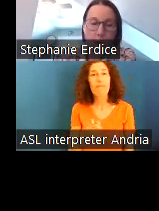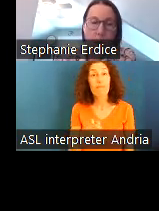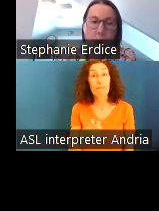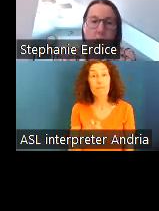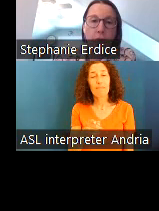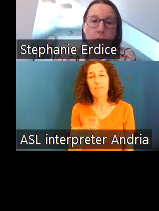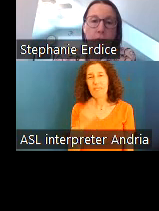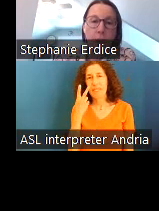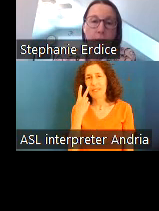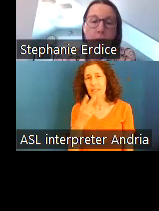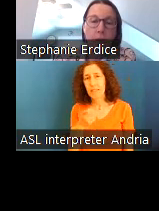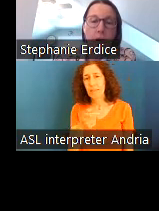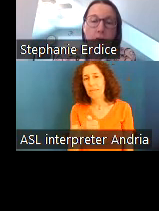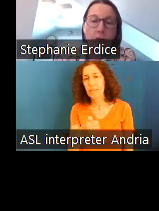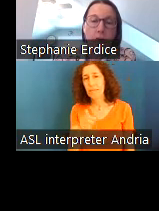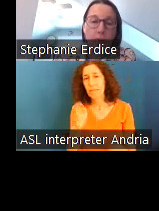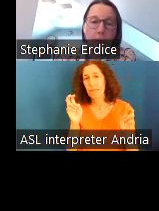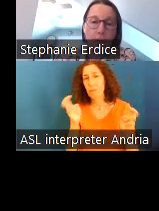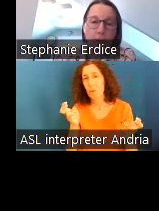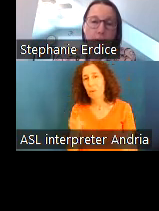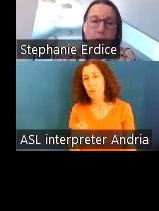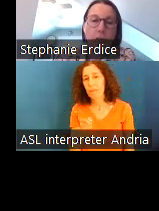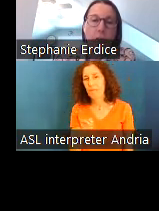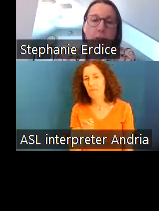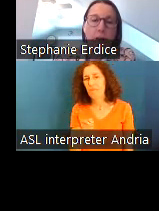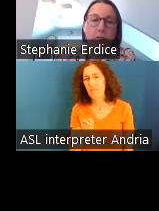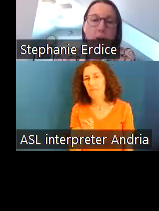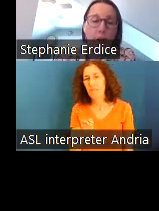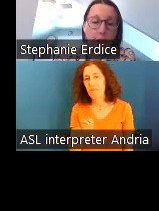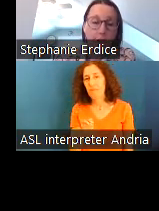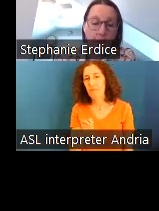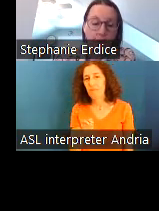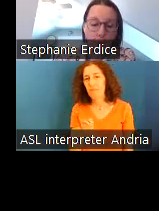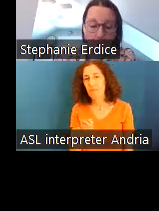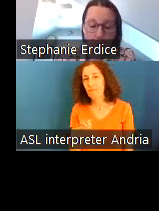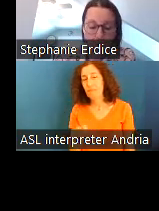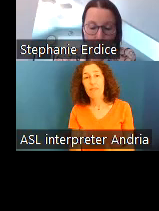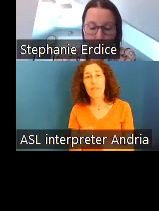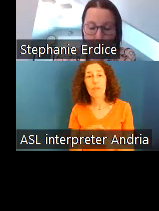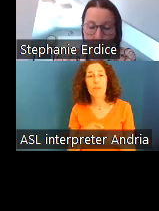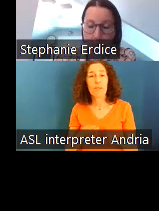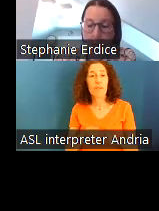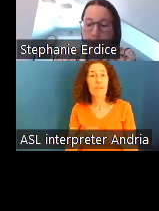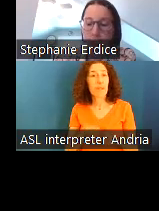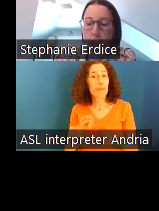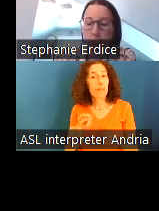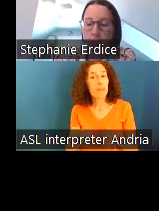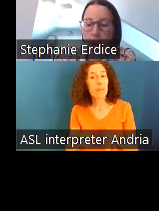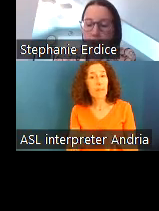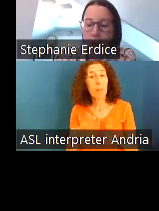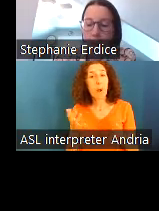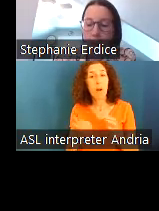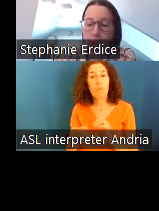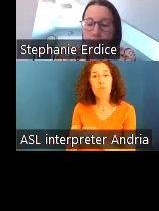first one, the first step in the evolution of ethics is a sense of solidarity with other humans. It